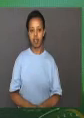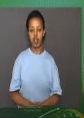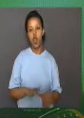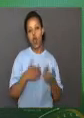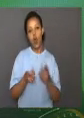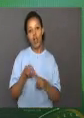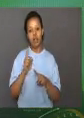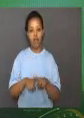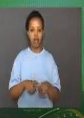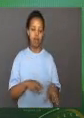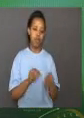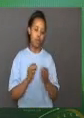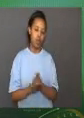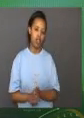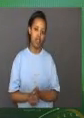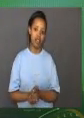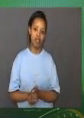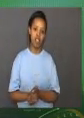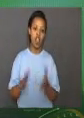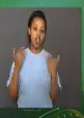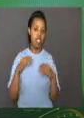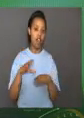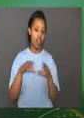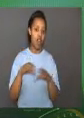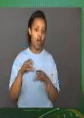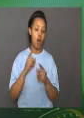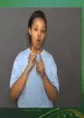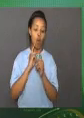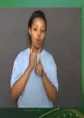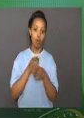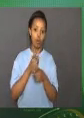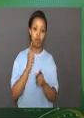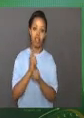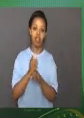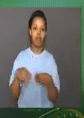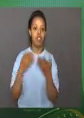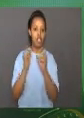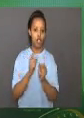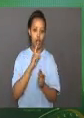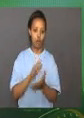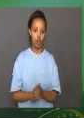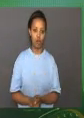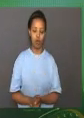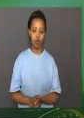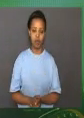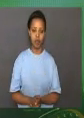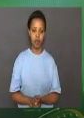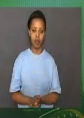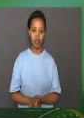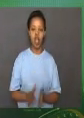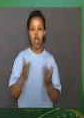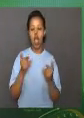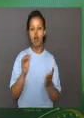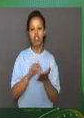Welcome back, students. I hope you were able to complete these sentences. Let